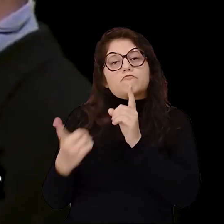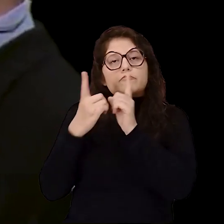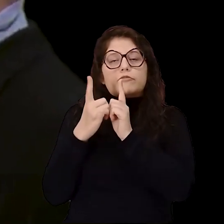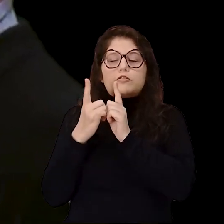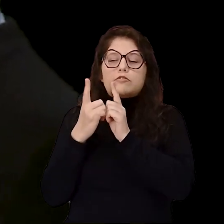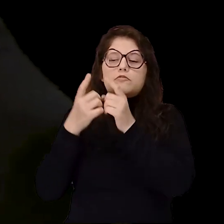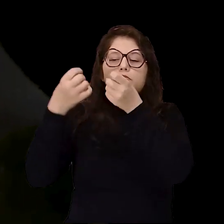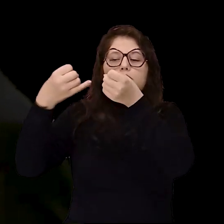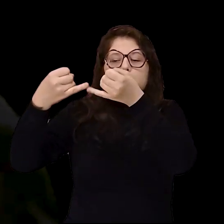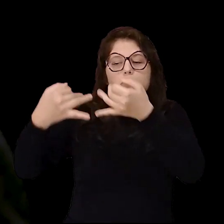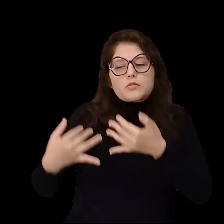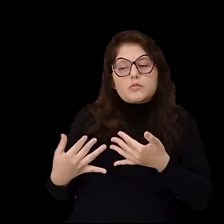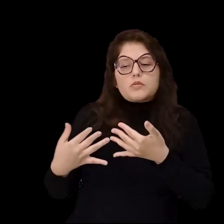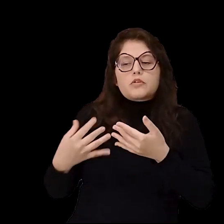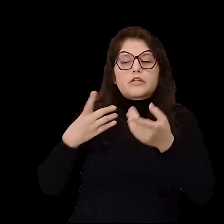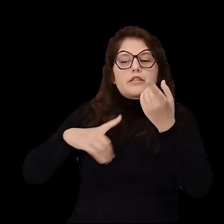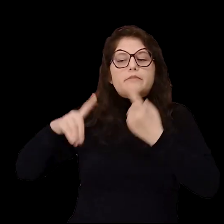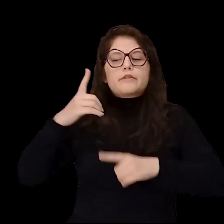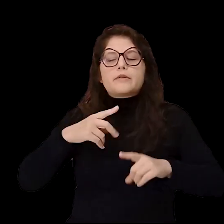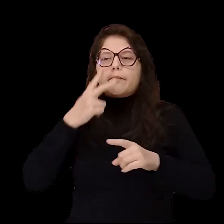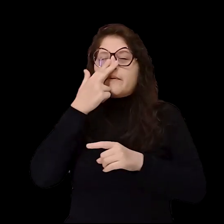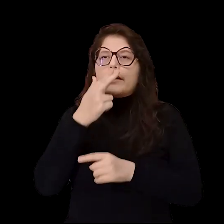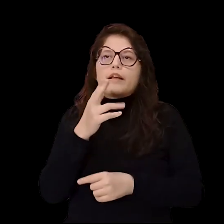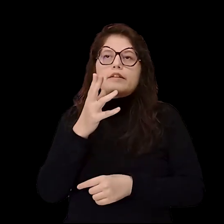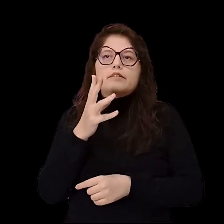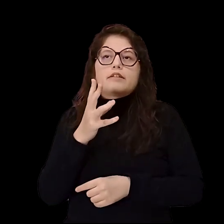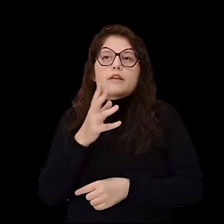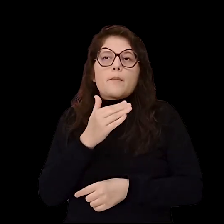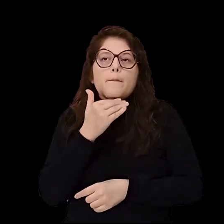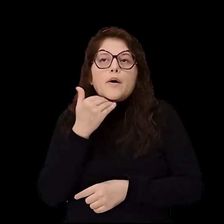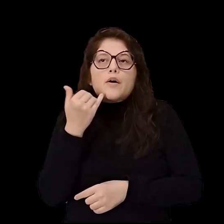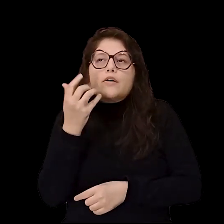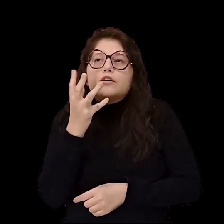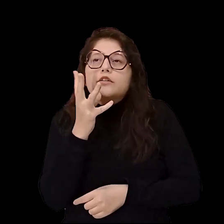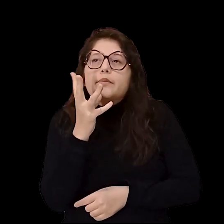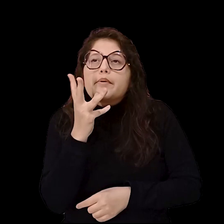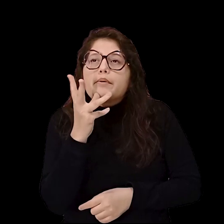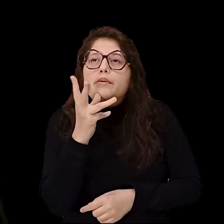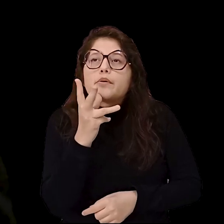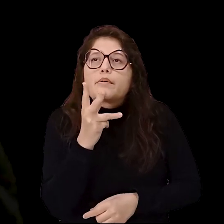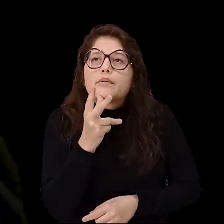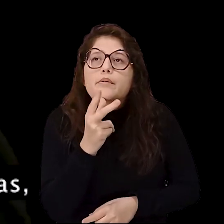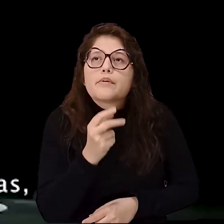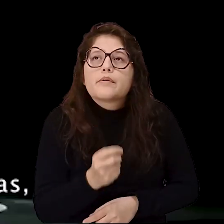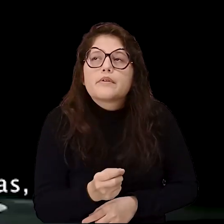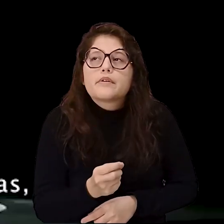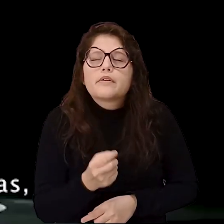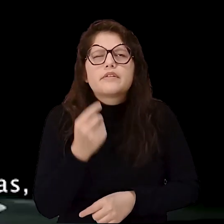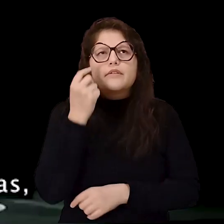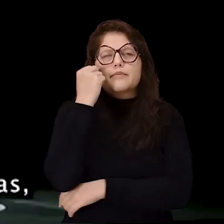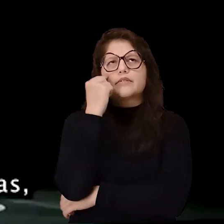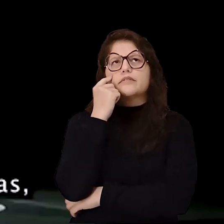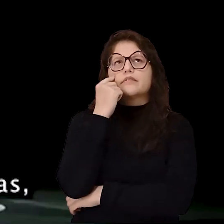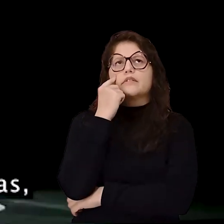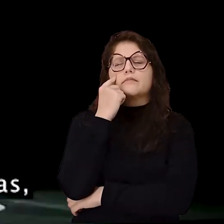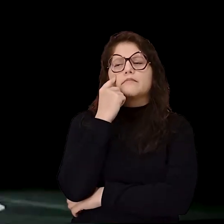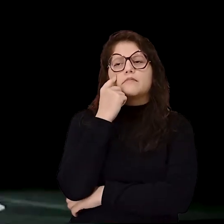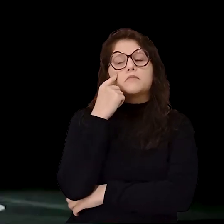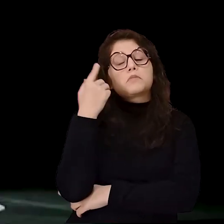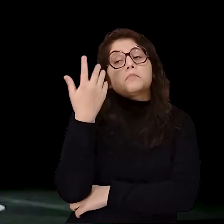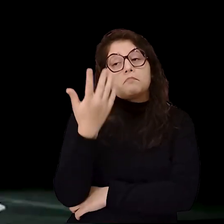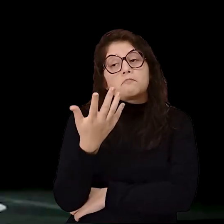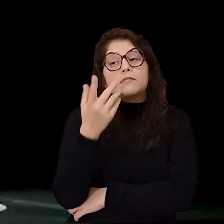survive? And I went out and I interviewed person after person who was suffering with depression. One of the first people I